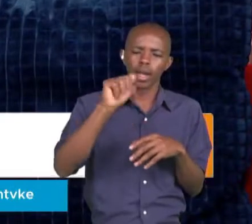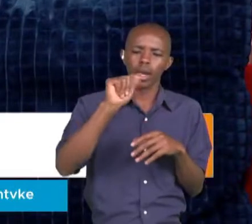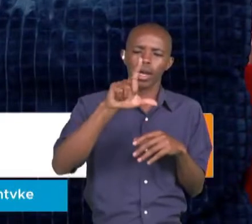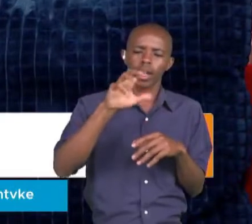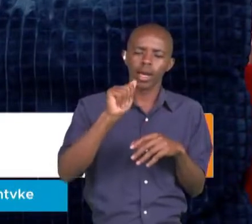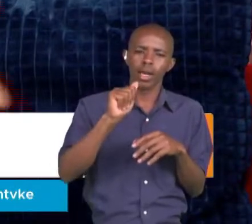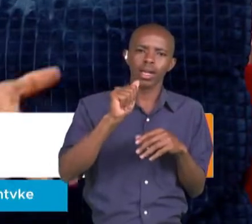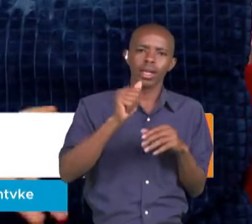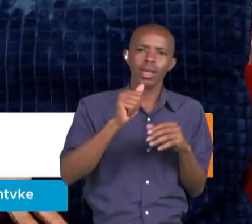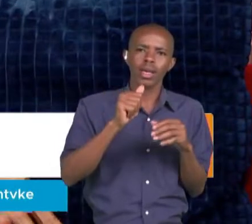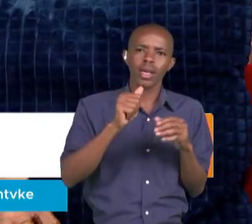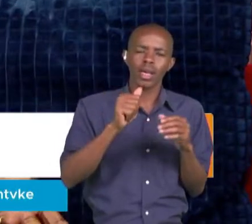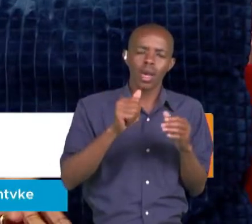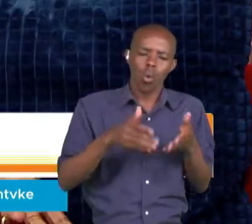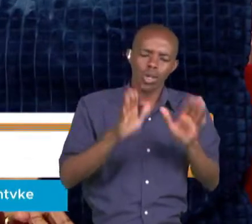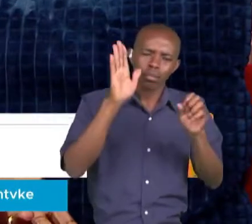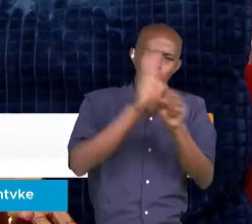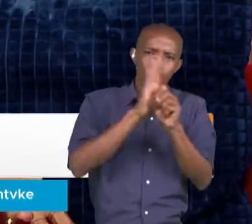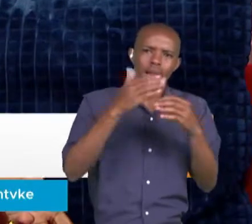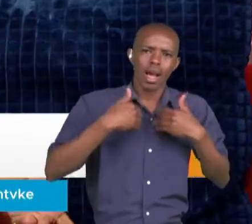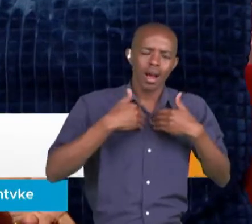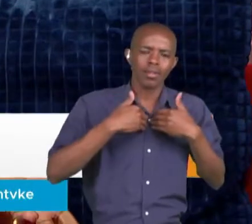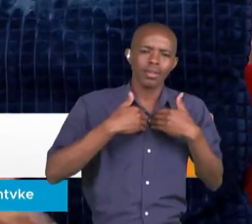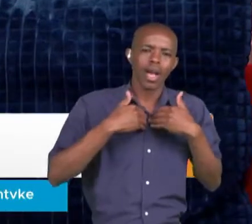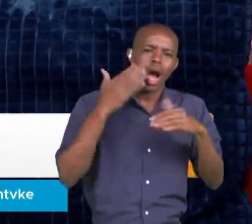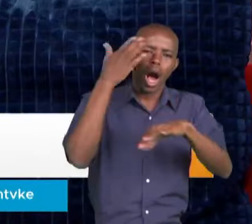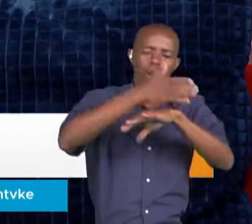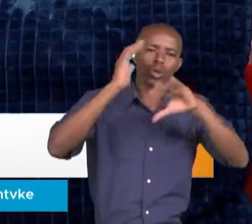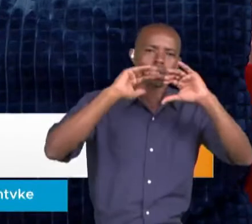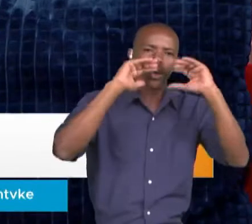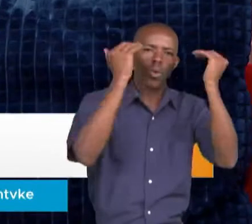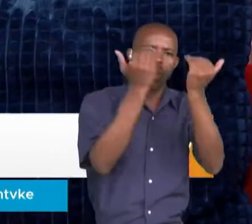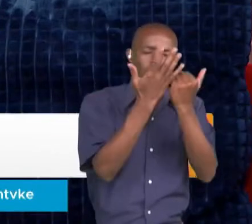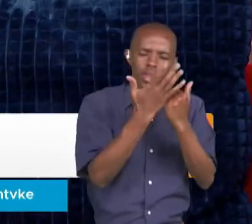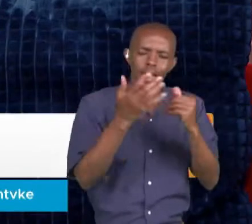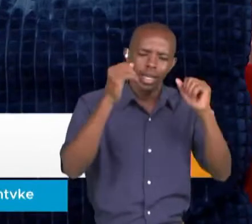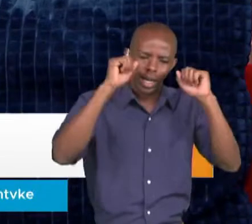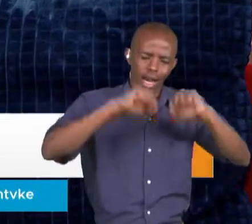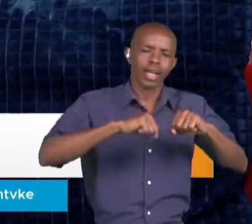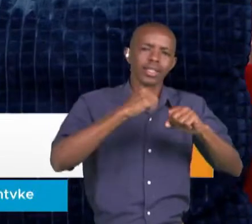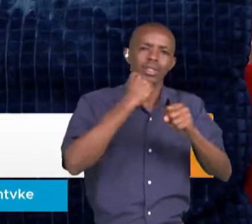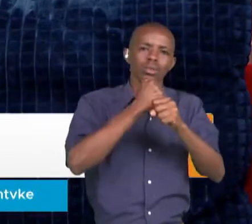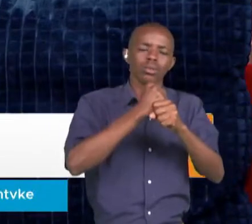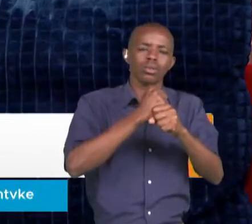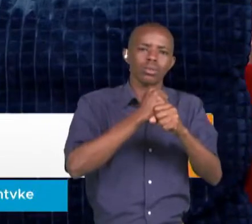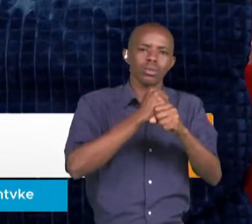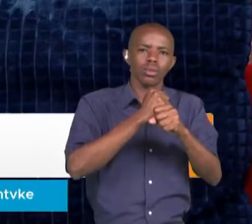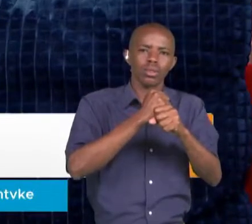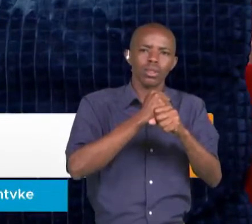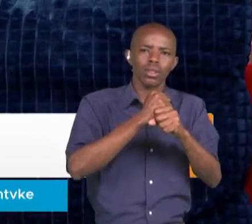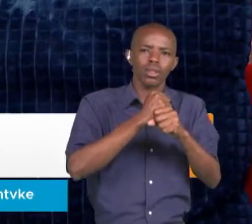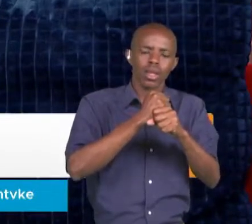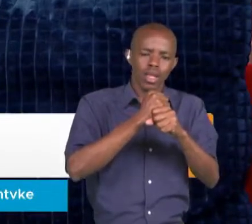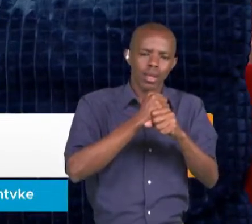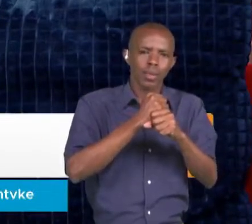raids. Mm-hmm. Many raids across the world. Yeah. It's something that we can do, brother. It's something that we can do. Okay. A month down the